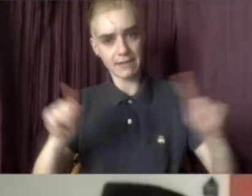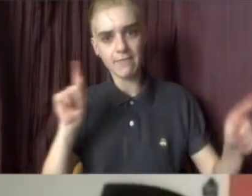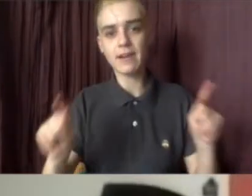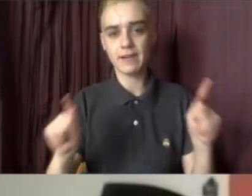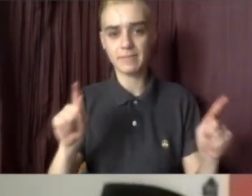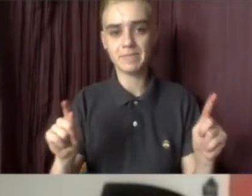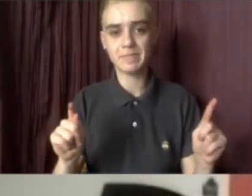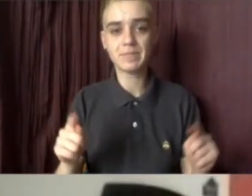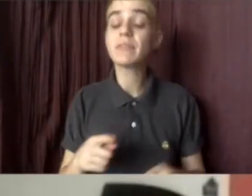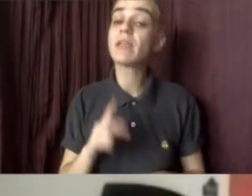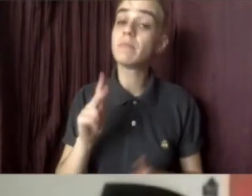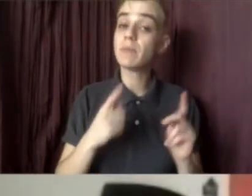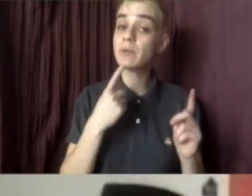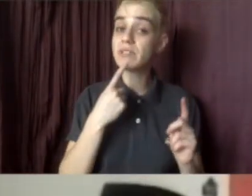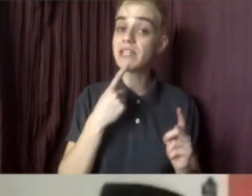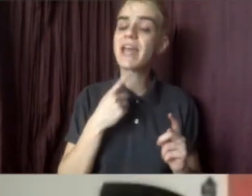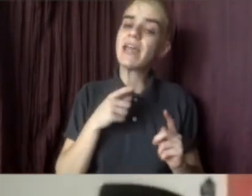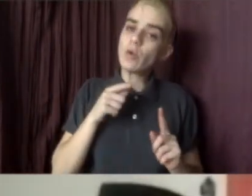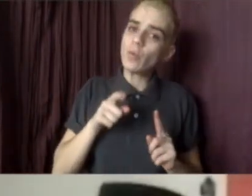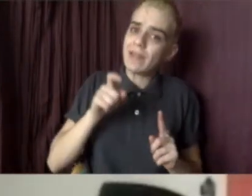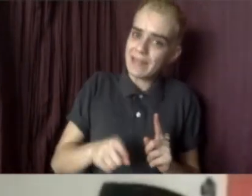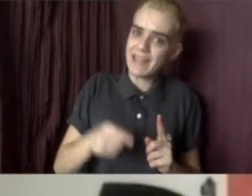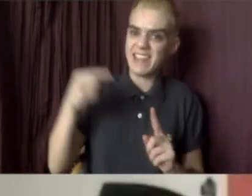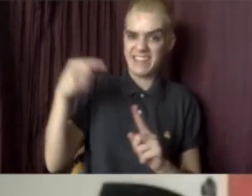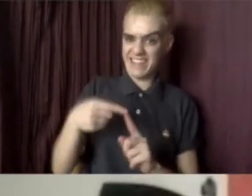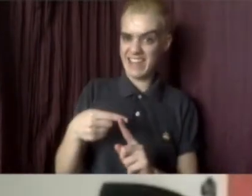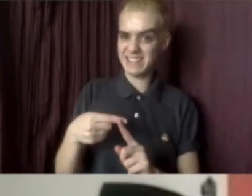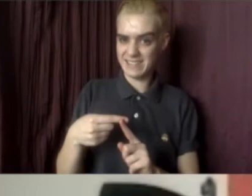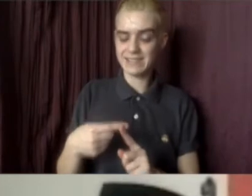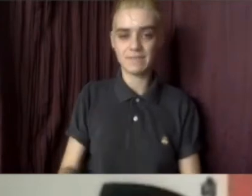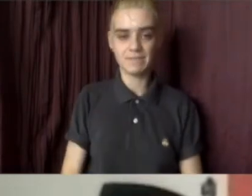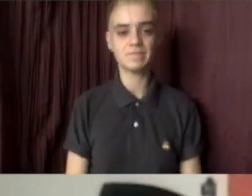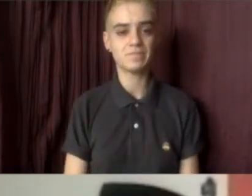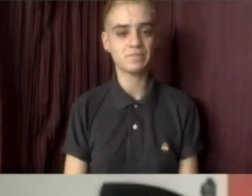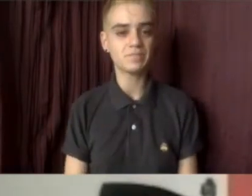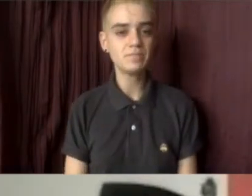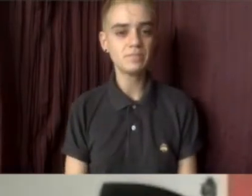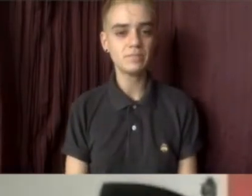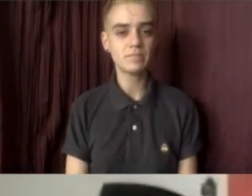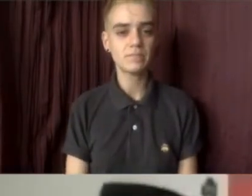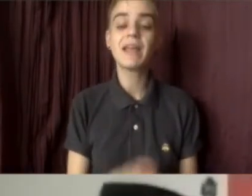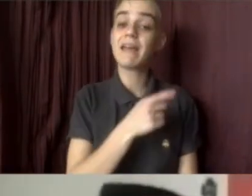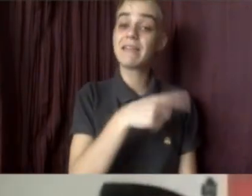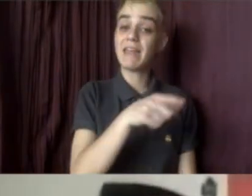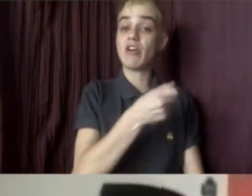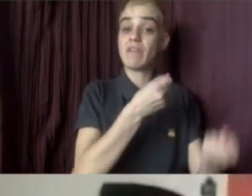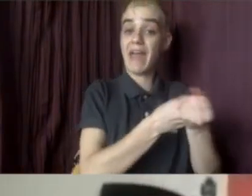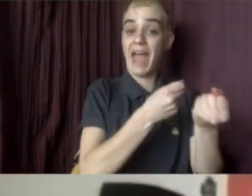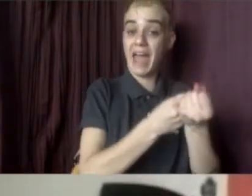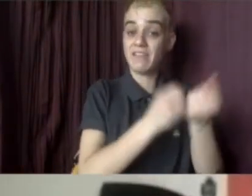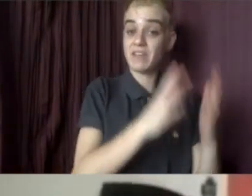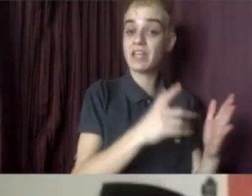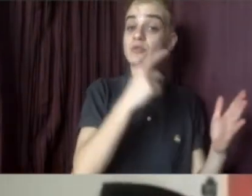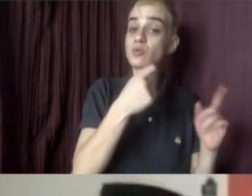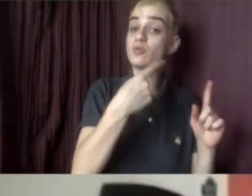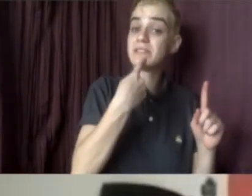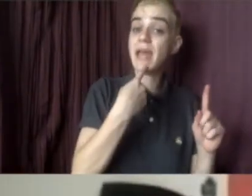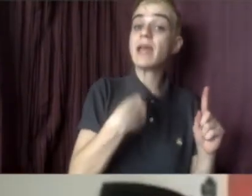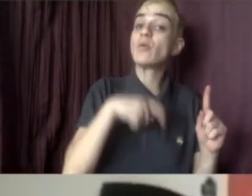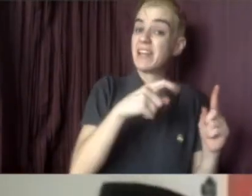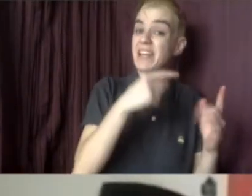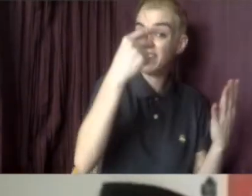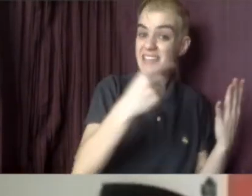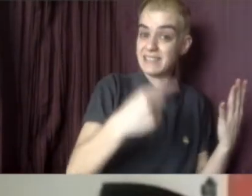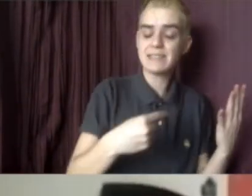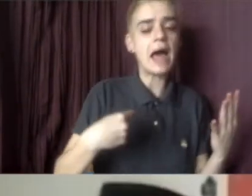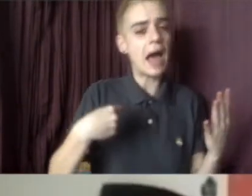that's lobbying. Right, that's the difference. And then also, I think everything that the senator said, but here's the other thing. You can't just do it one time a